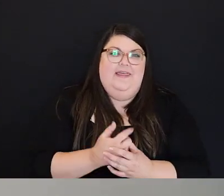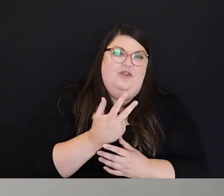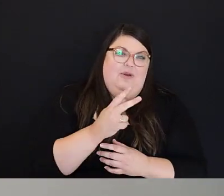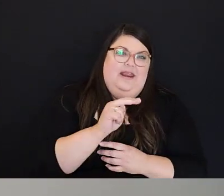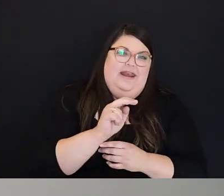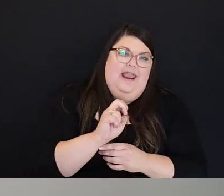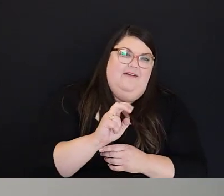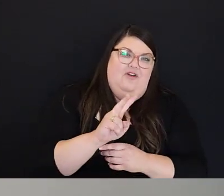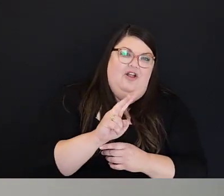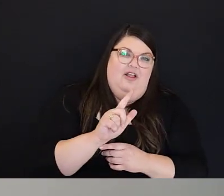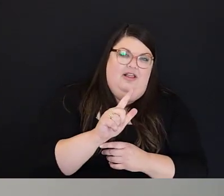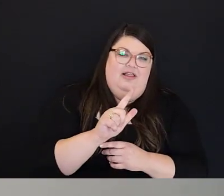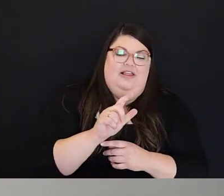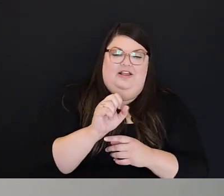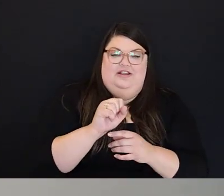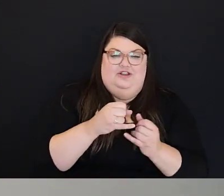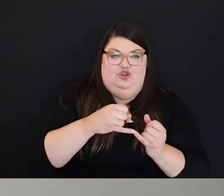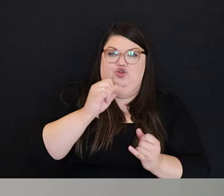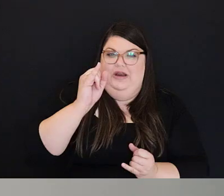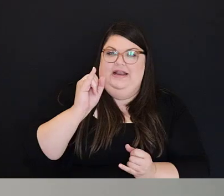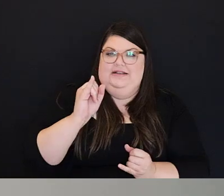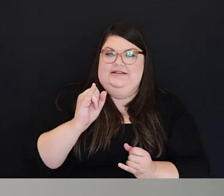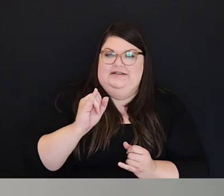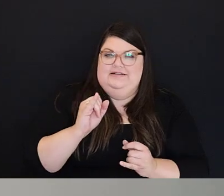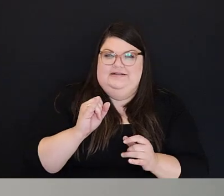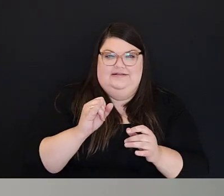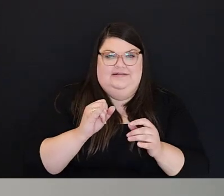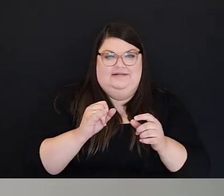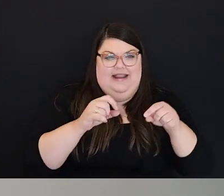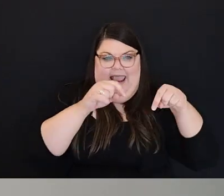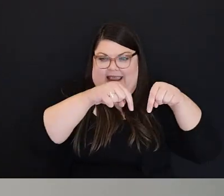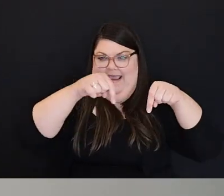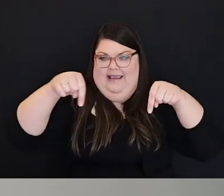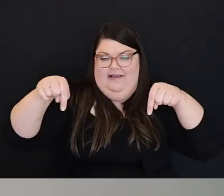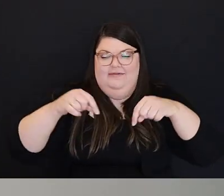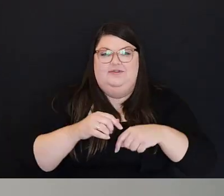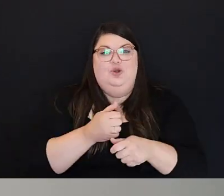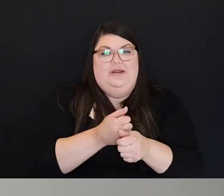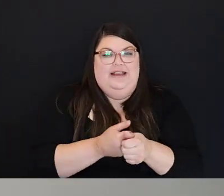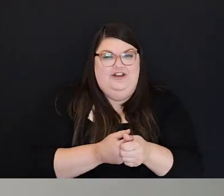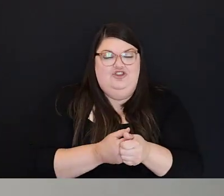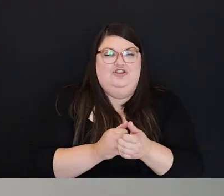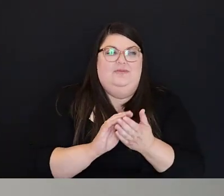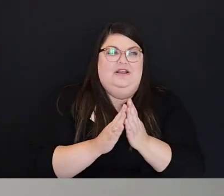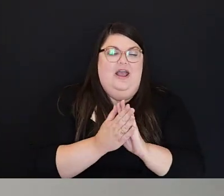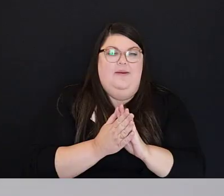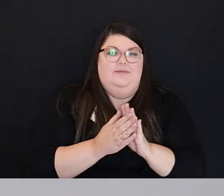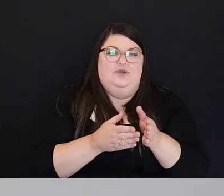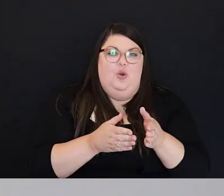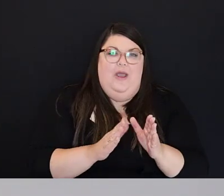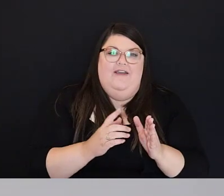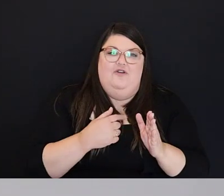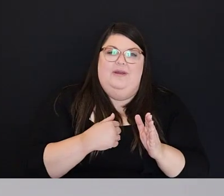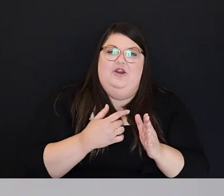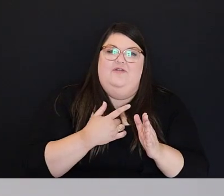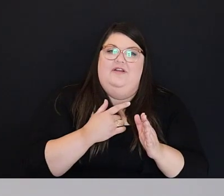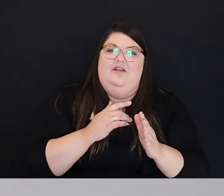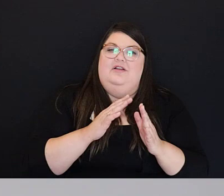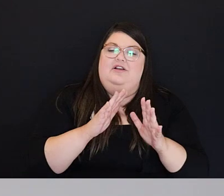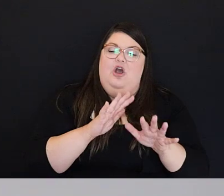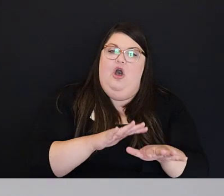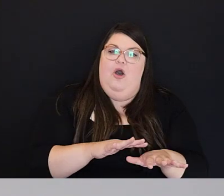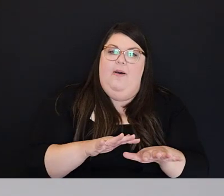navel strings hanging, and so each one becomes this way for me to also calm